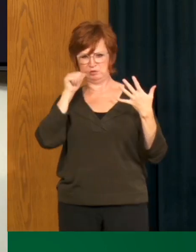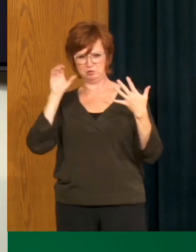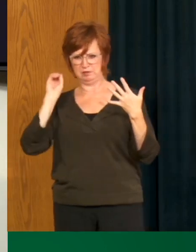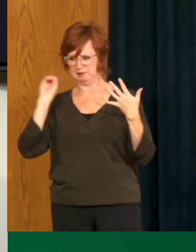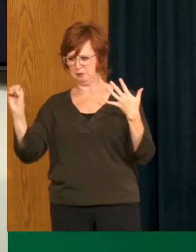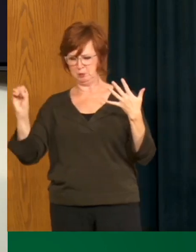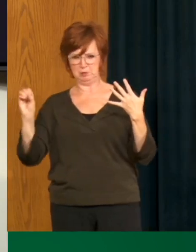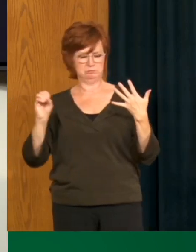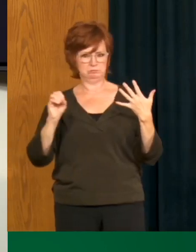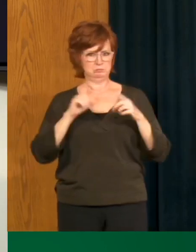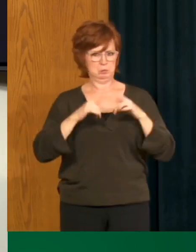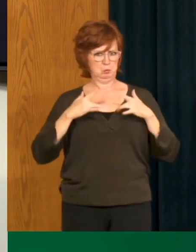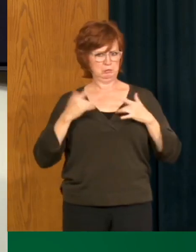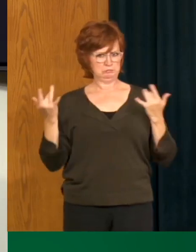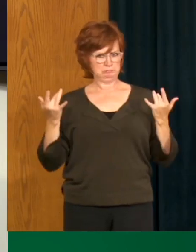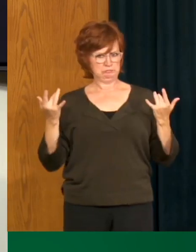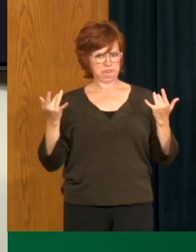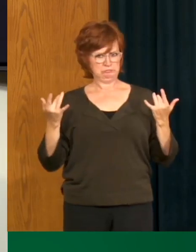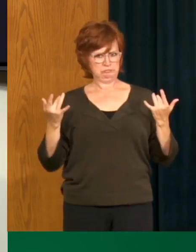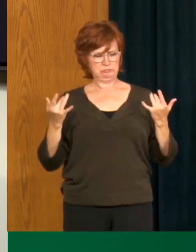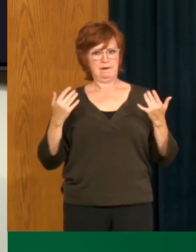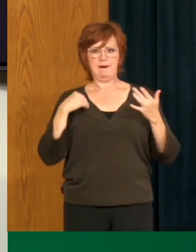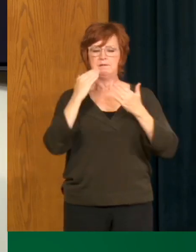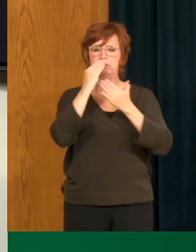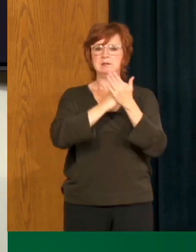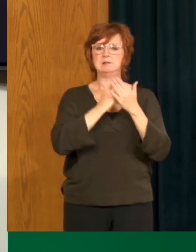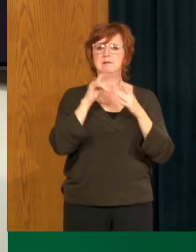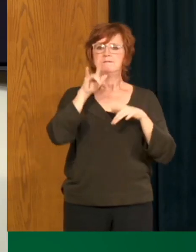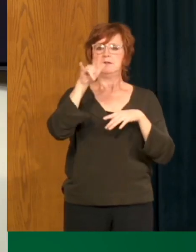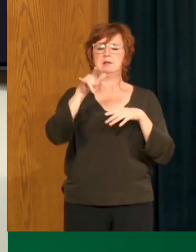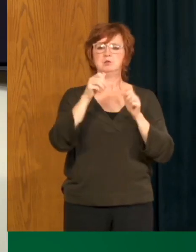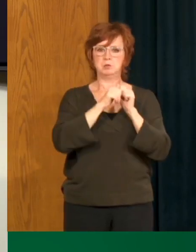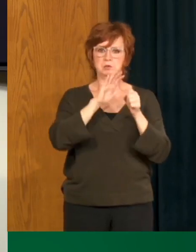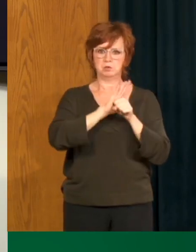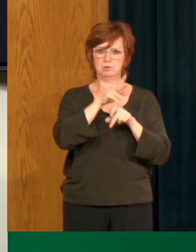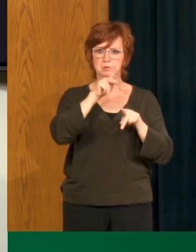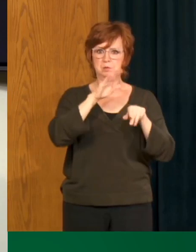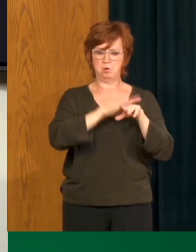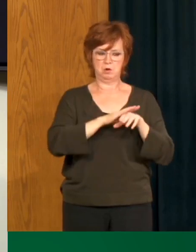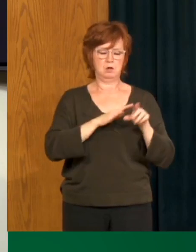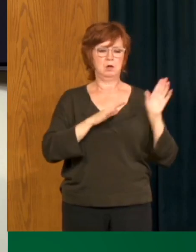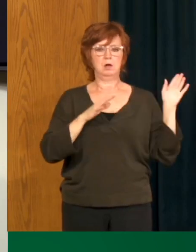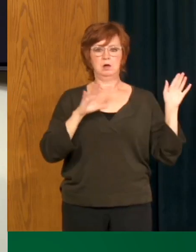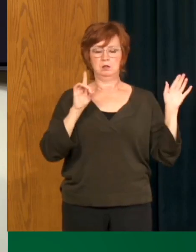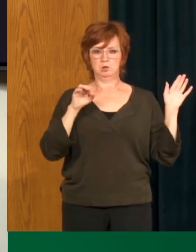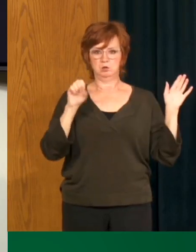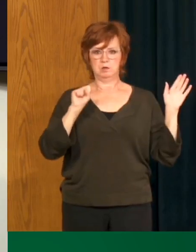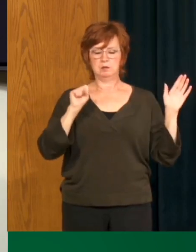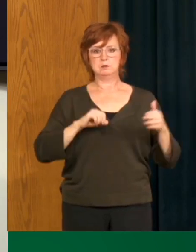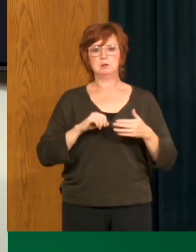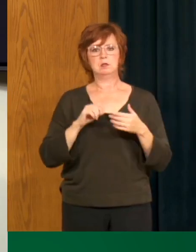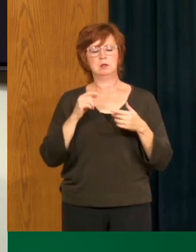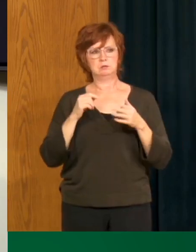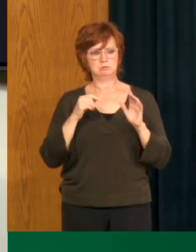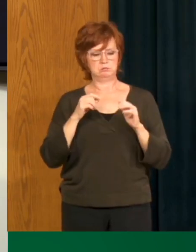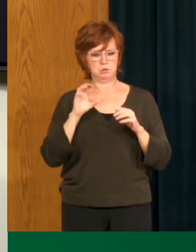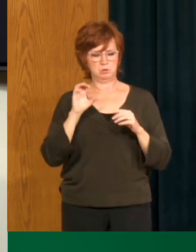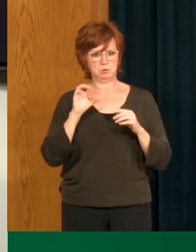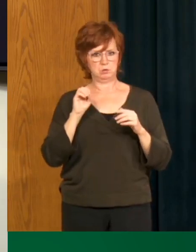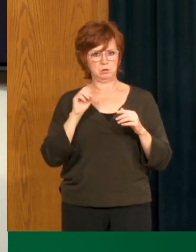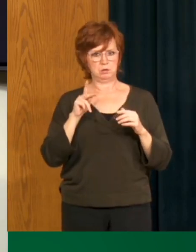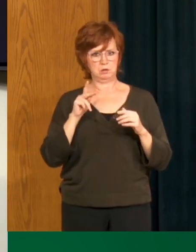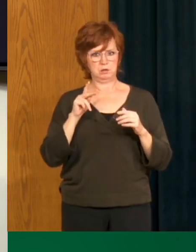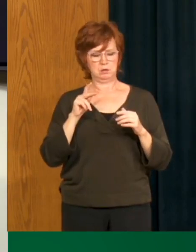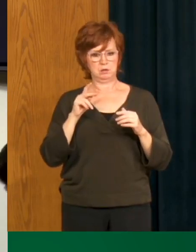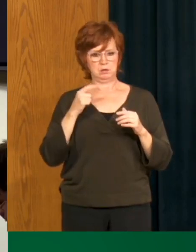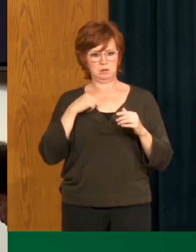So I think what has happened and I will confirm if we now don't, as a matter of policy, mention